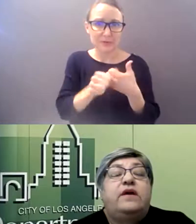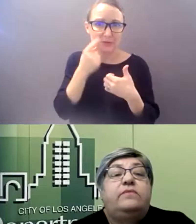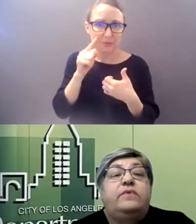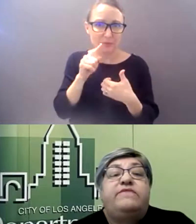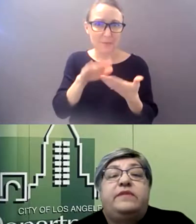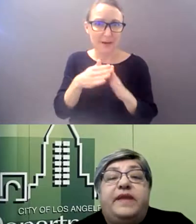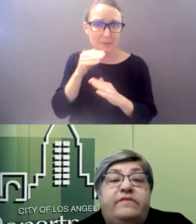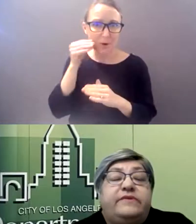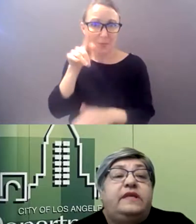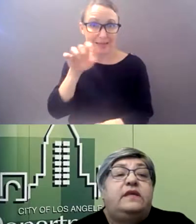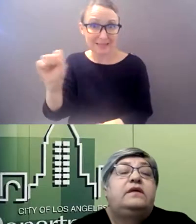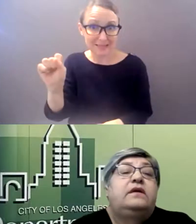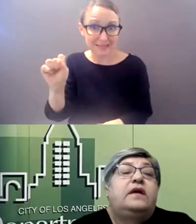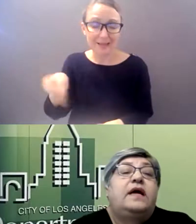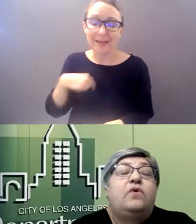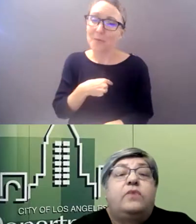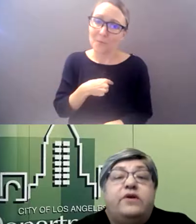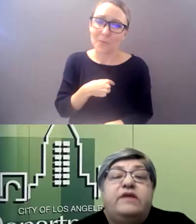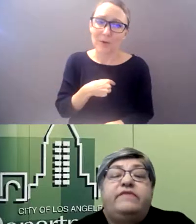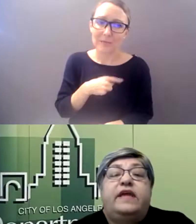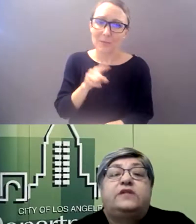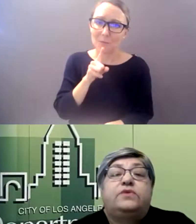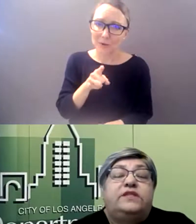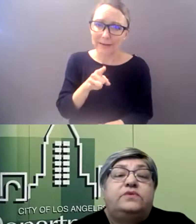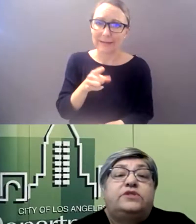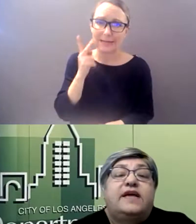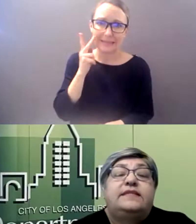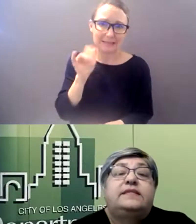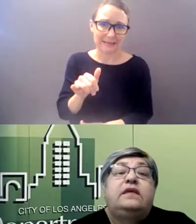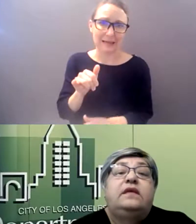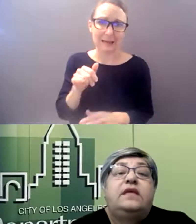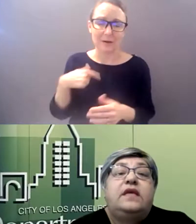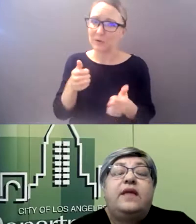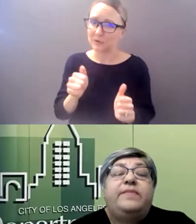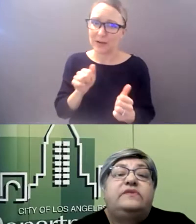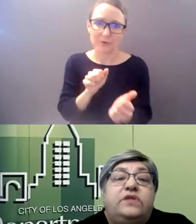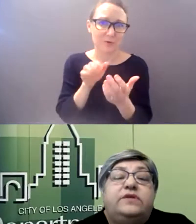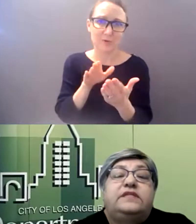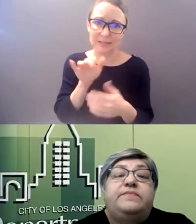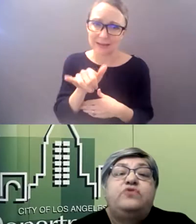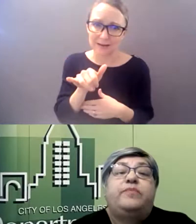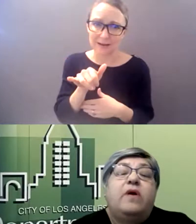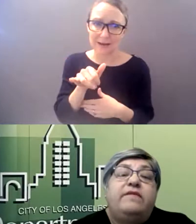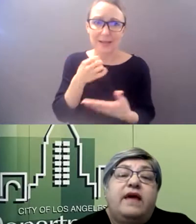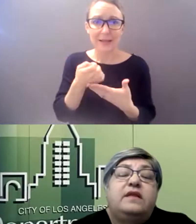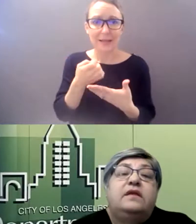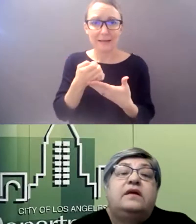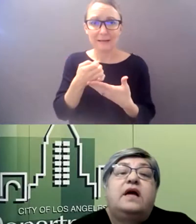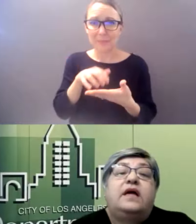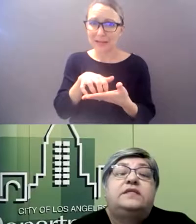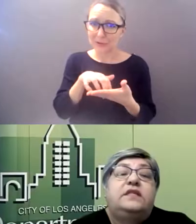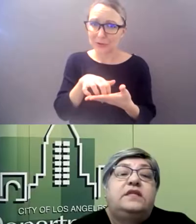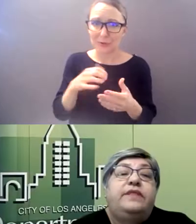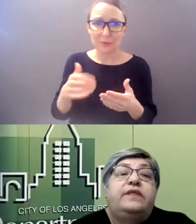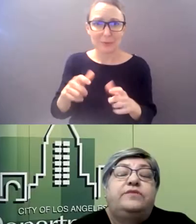something that we have been painfully aware of and trying to address. Economic insecurity is a major part of